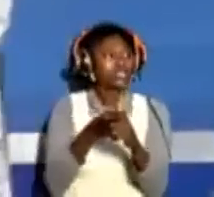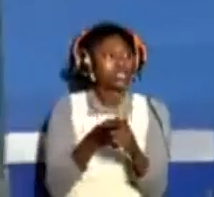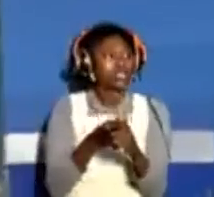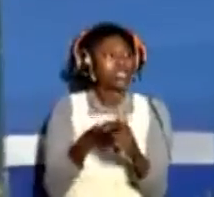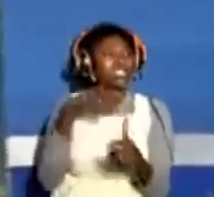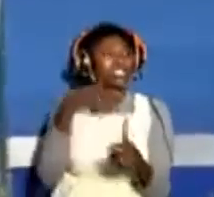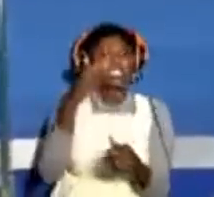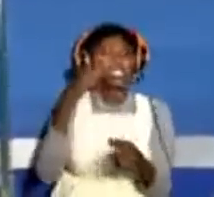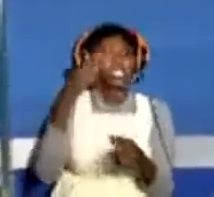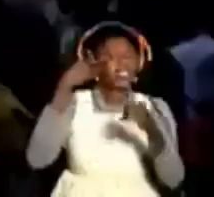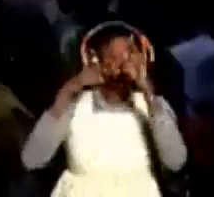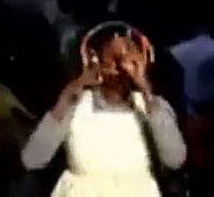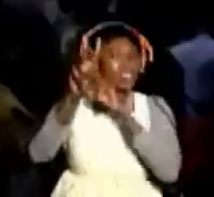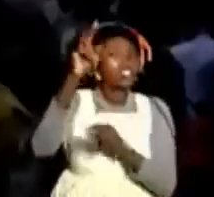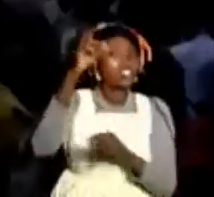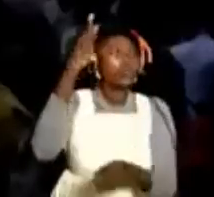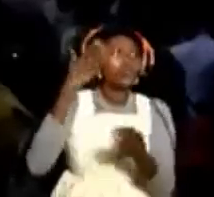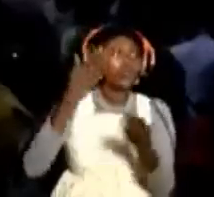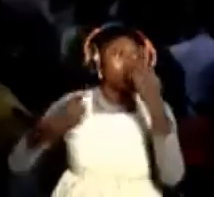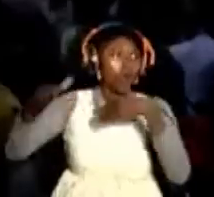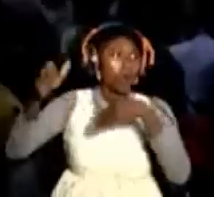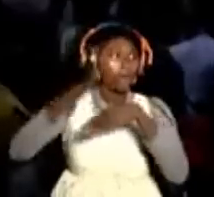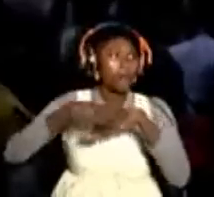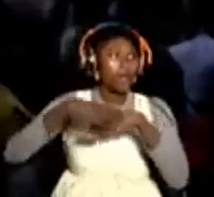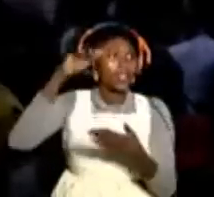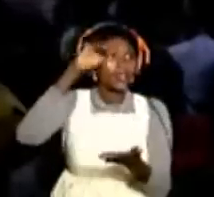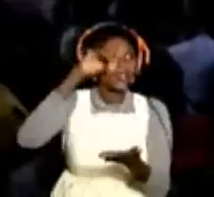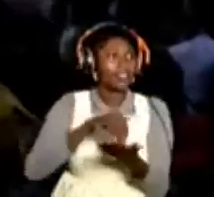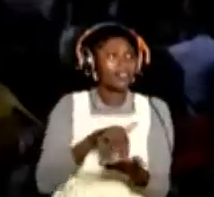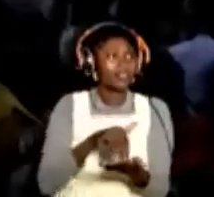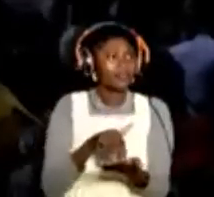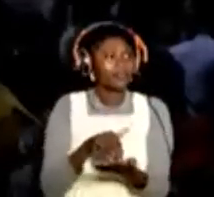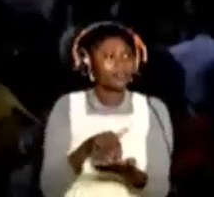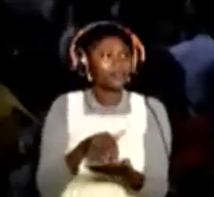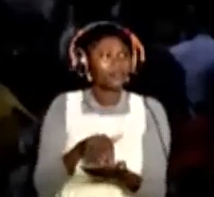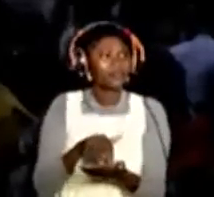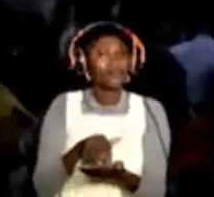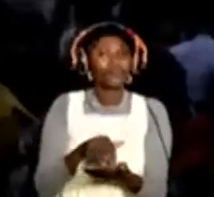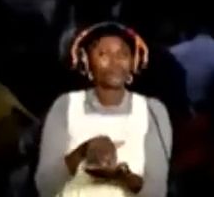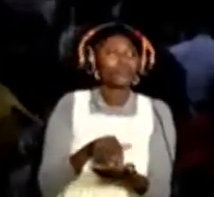The revelation of that word will come back again.